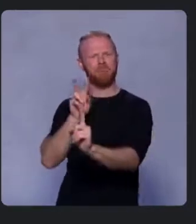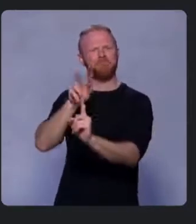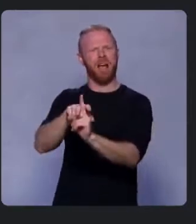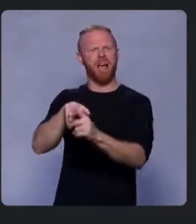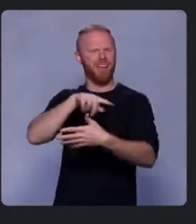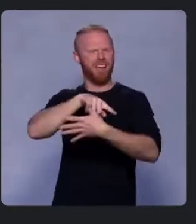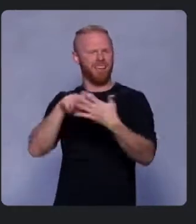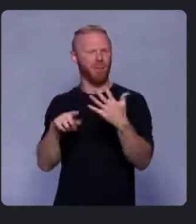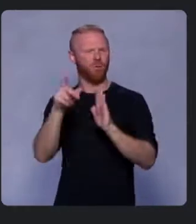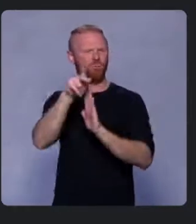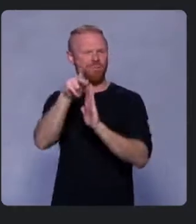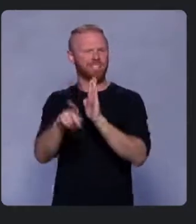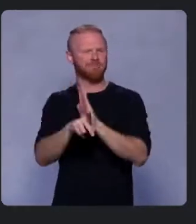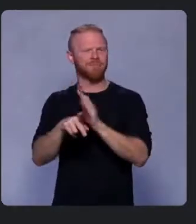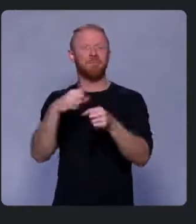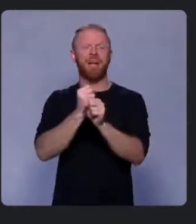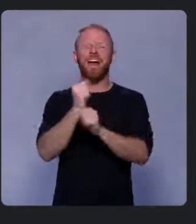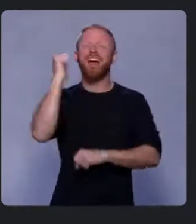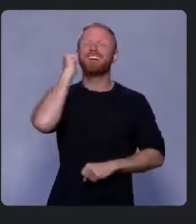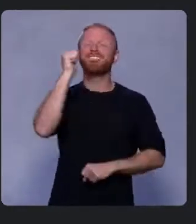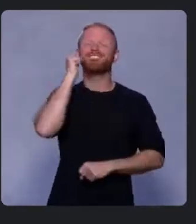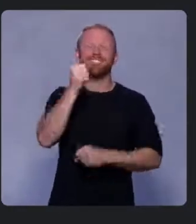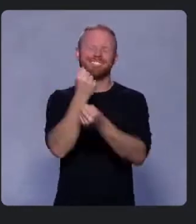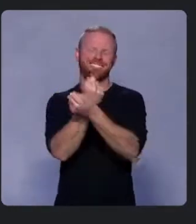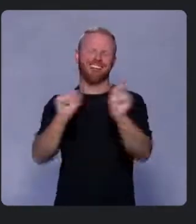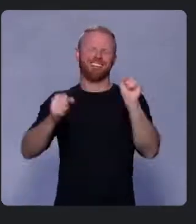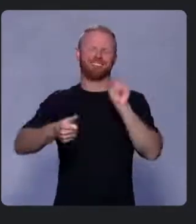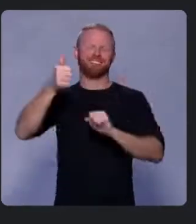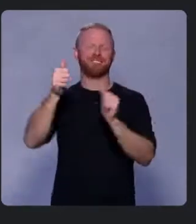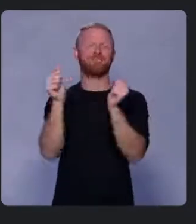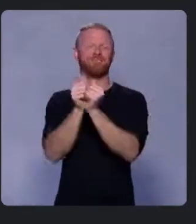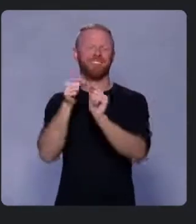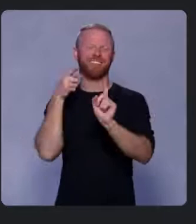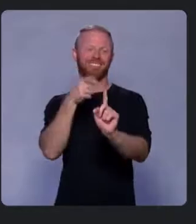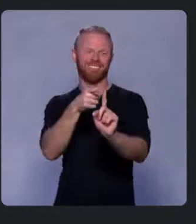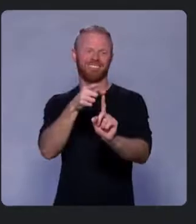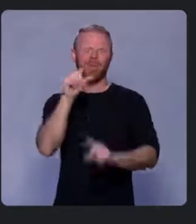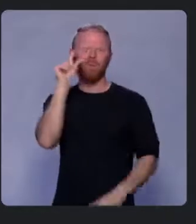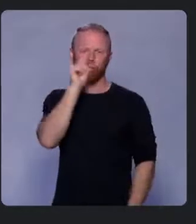these principles and make every day safer with Google.